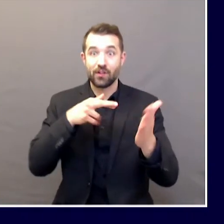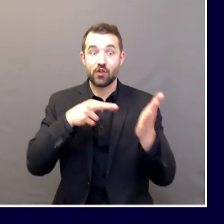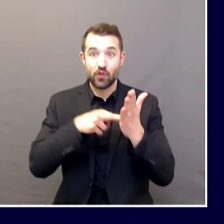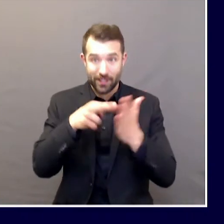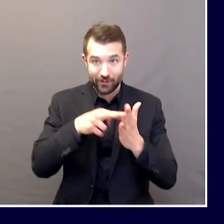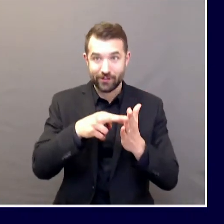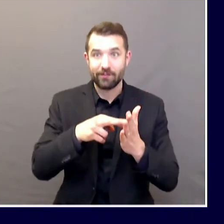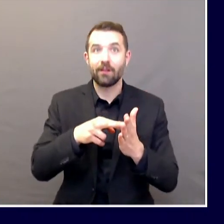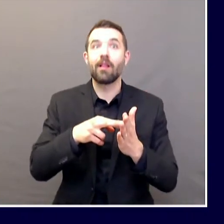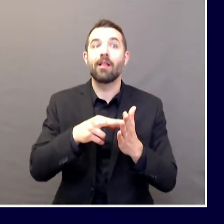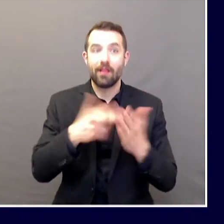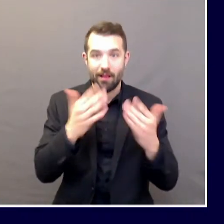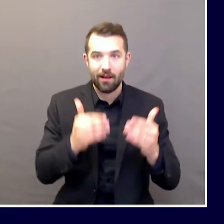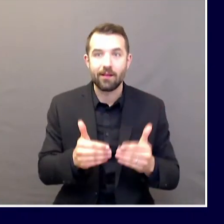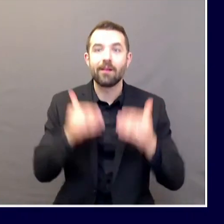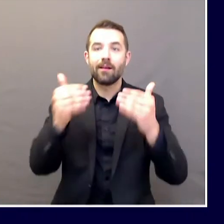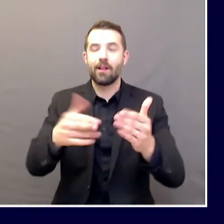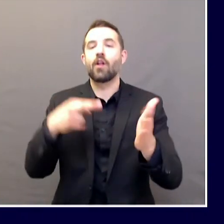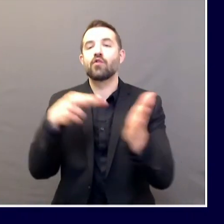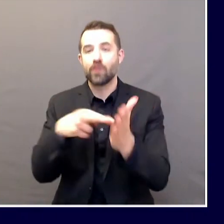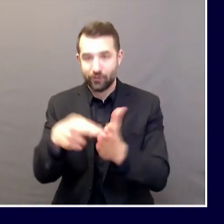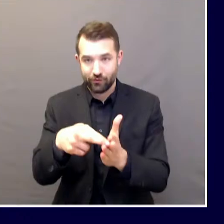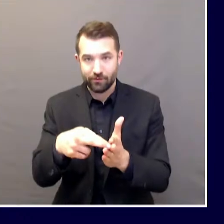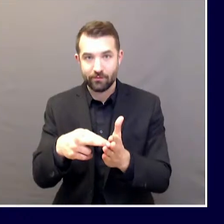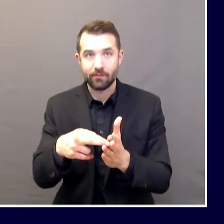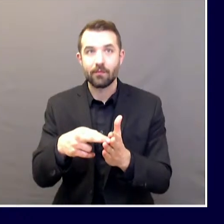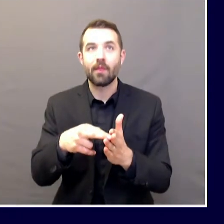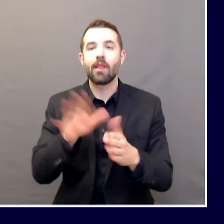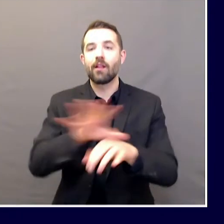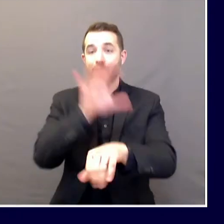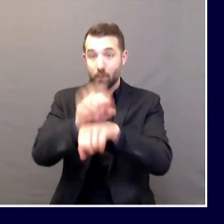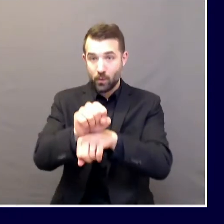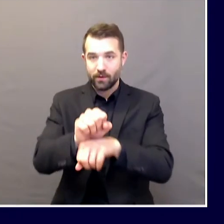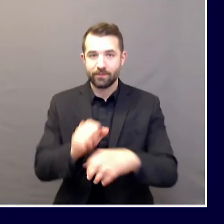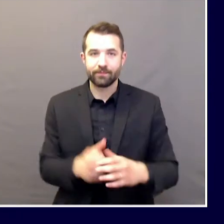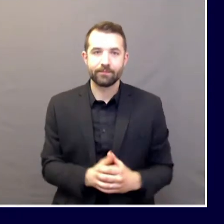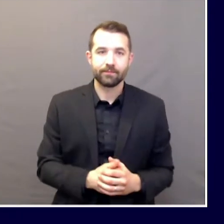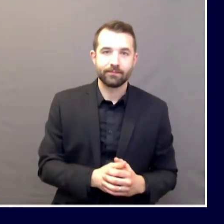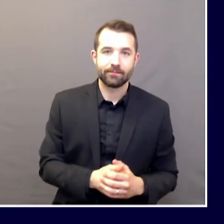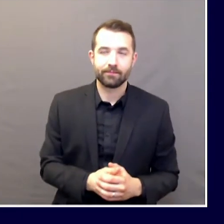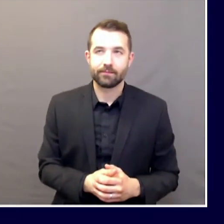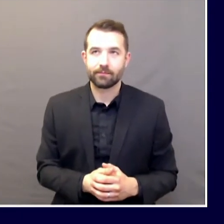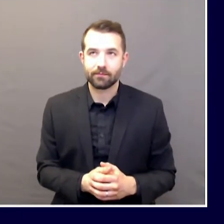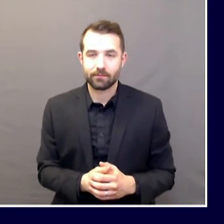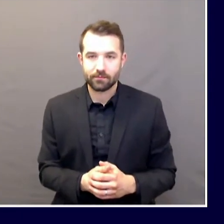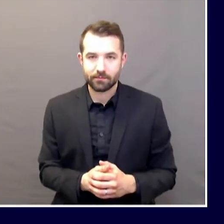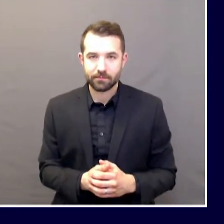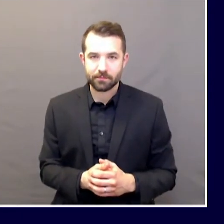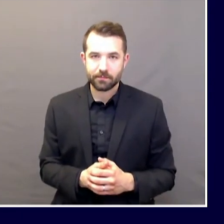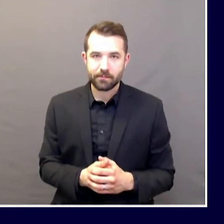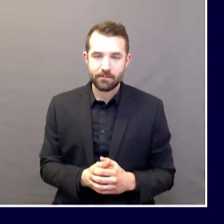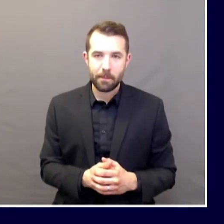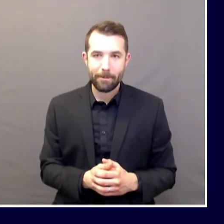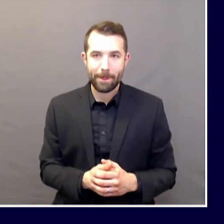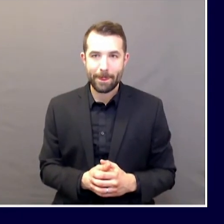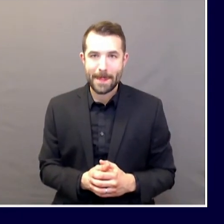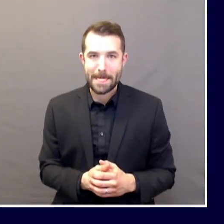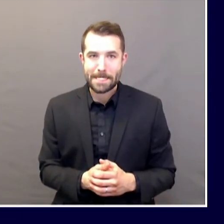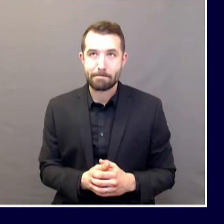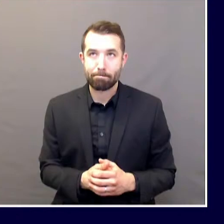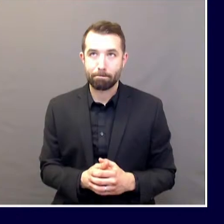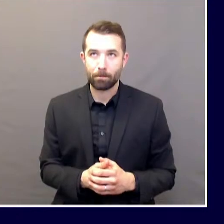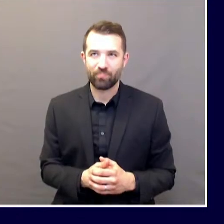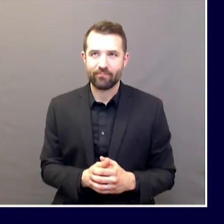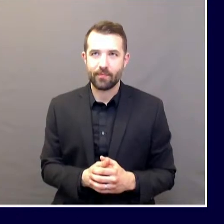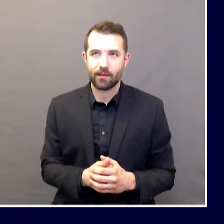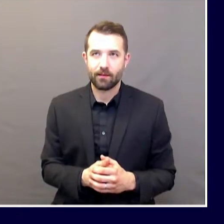we had heard from a couple Mainers under 50 who had been able to get vaccinated by using pharmacy quote unquote